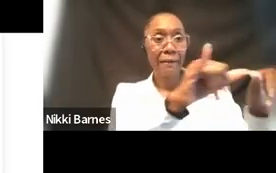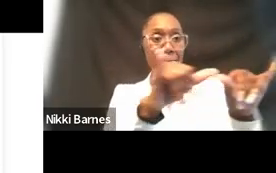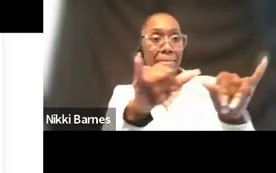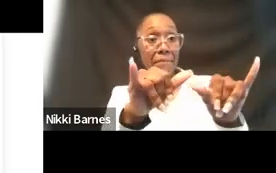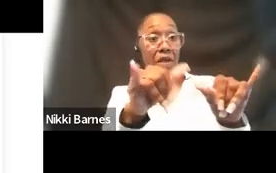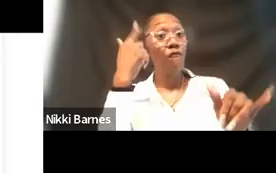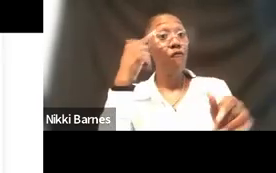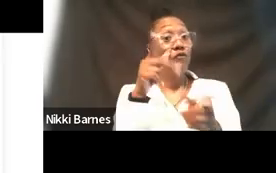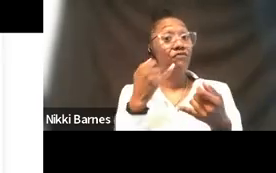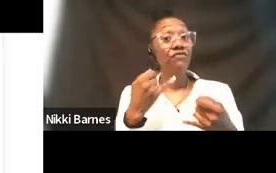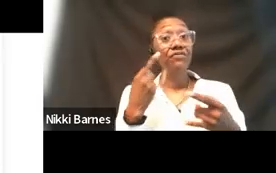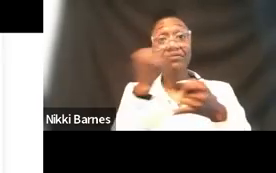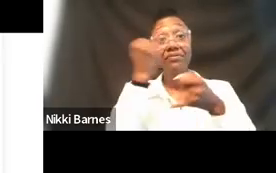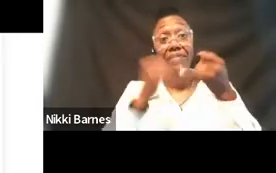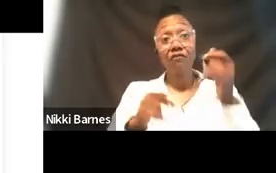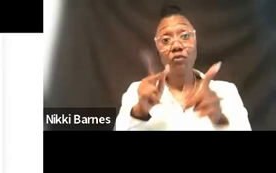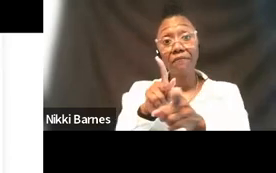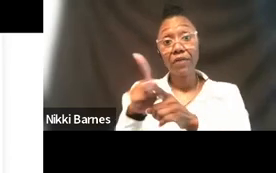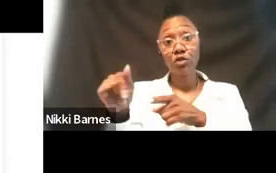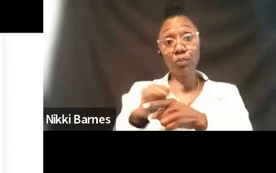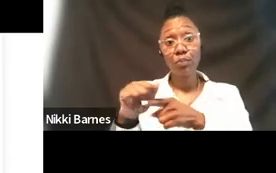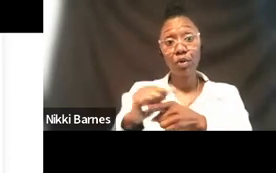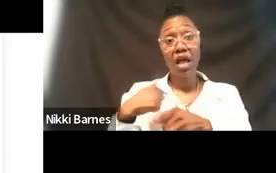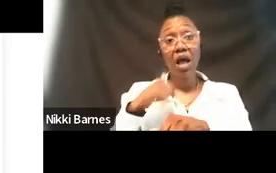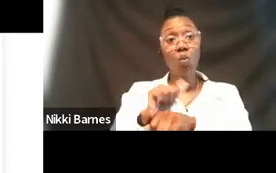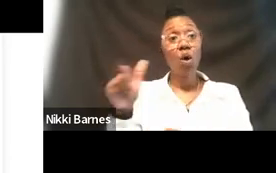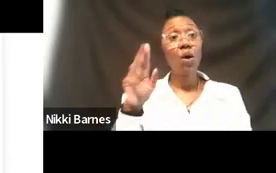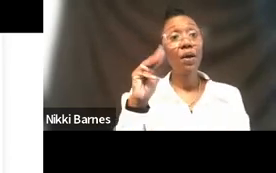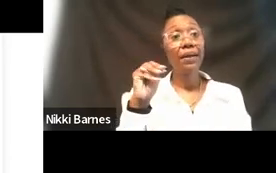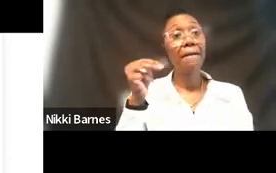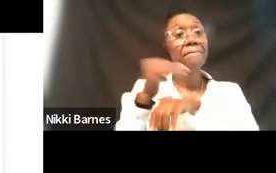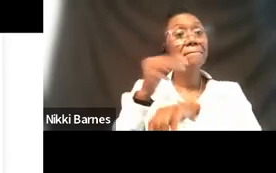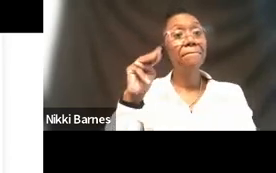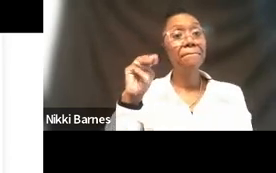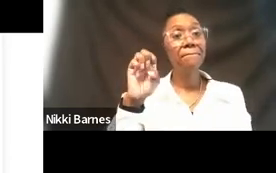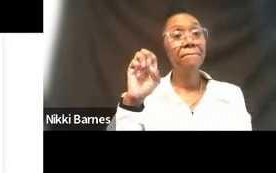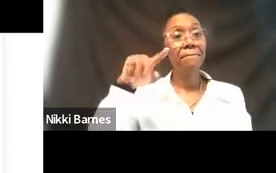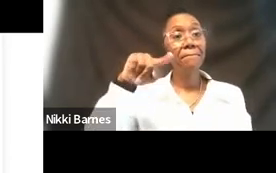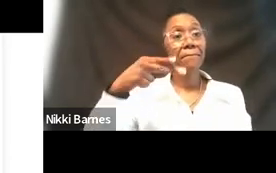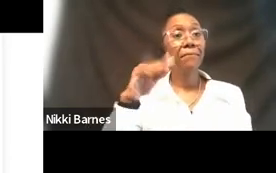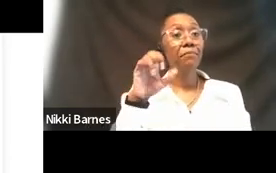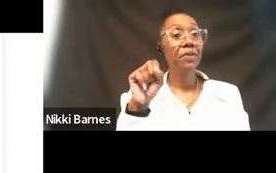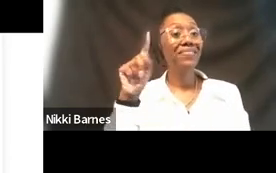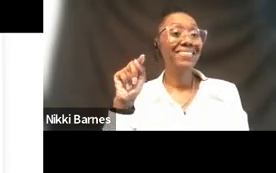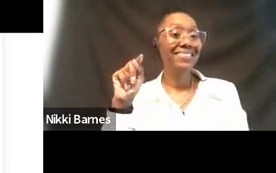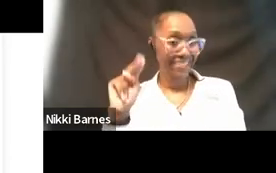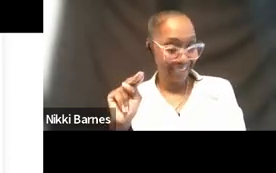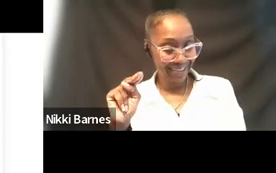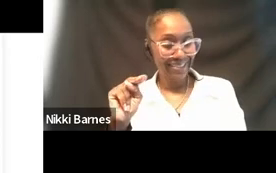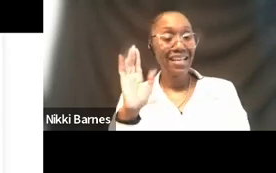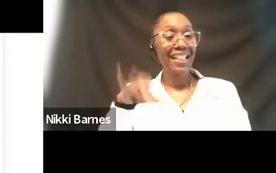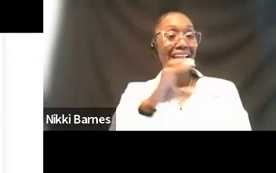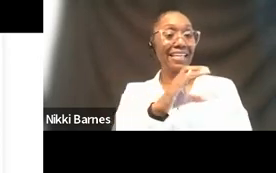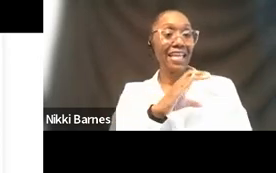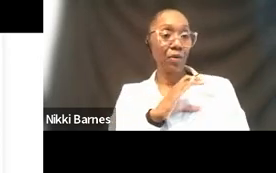professional practice, I worked with the Achievement School District in Memphis, Tennessee. The Achievement School District is characterized by a couple of things. Number one being